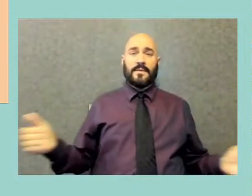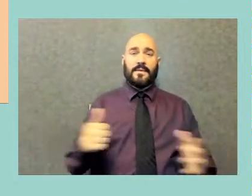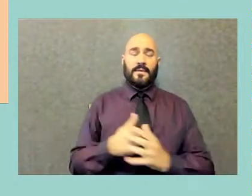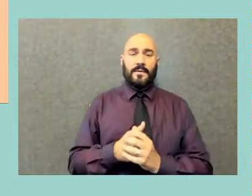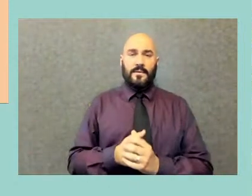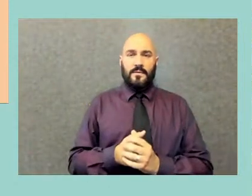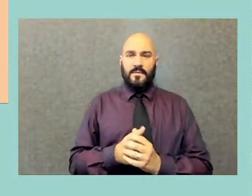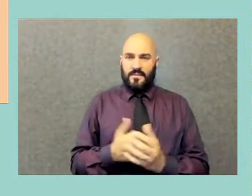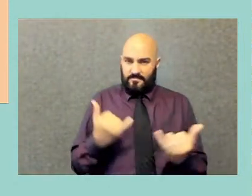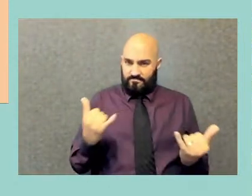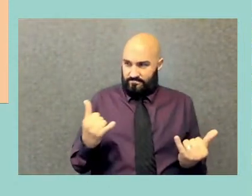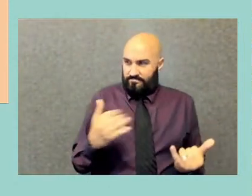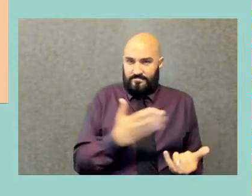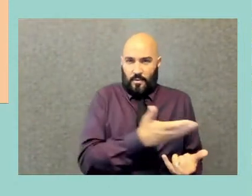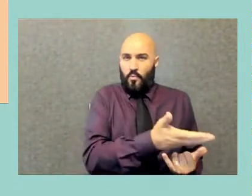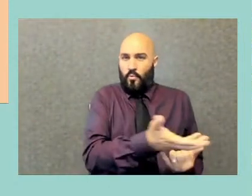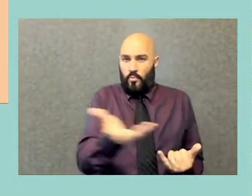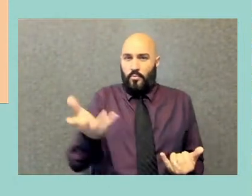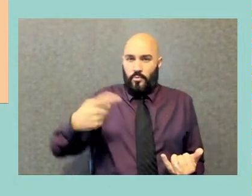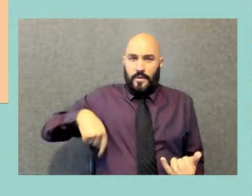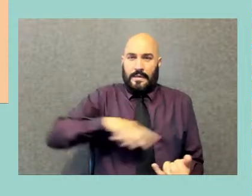opening. We are